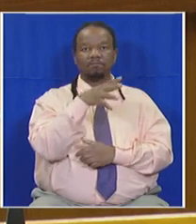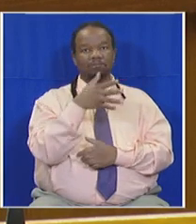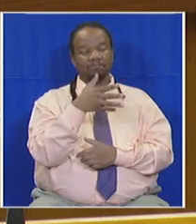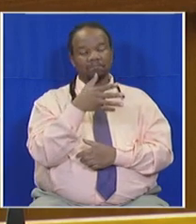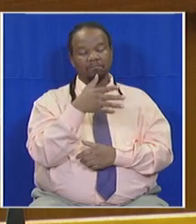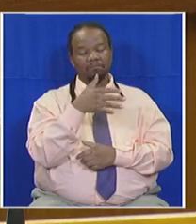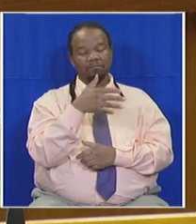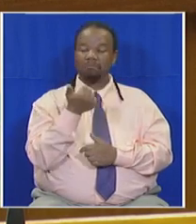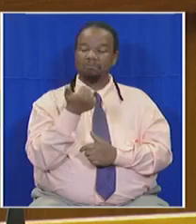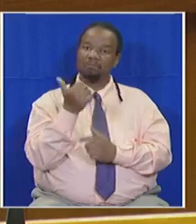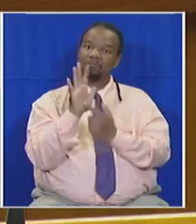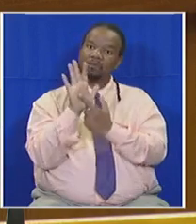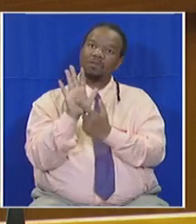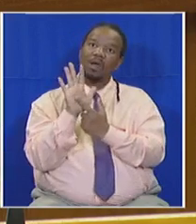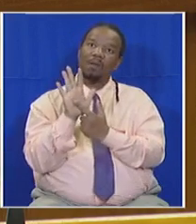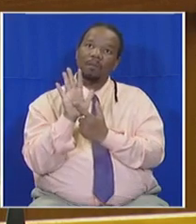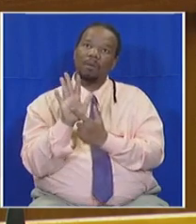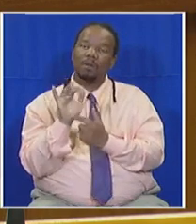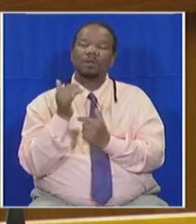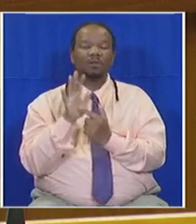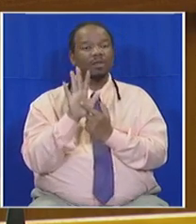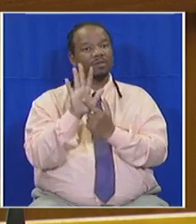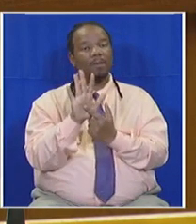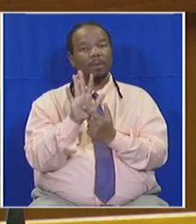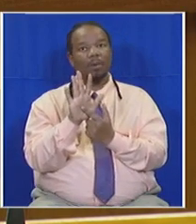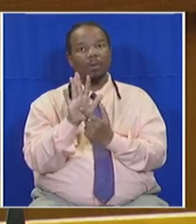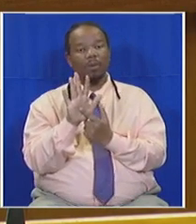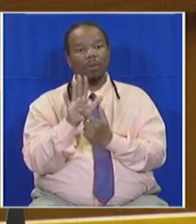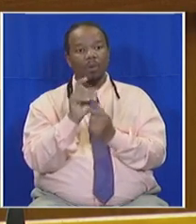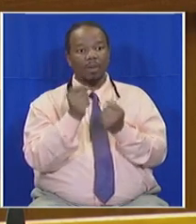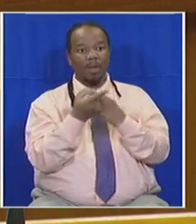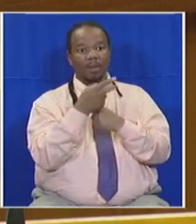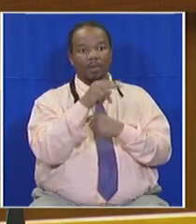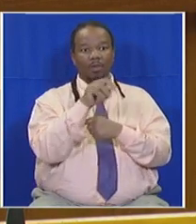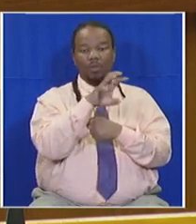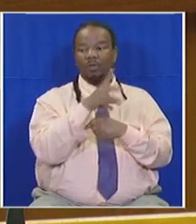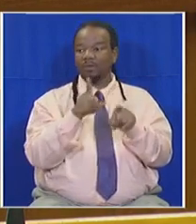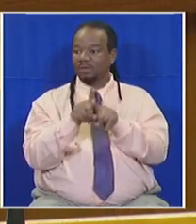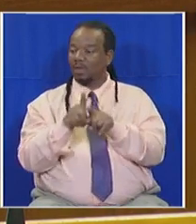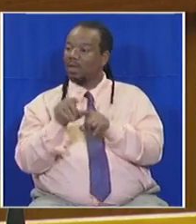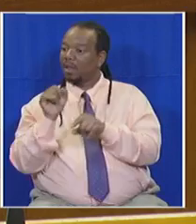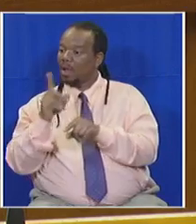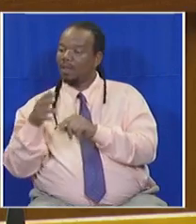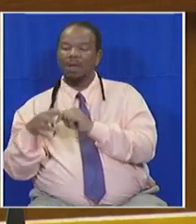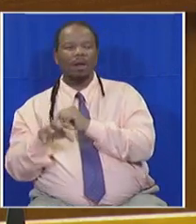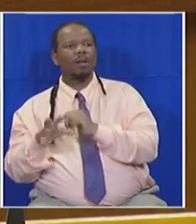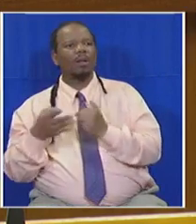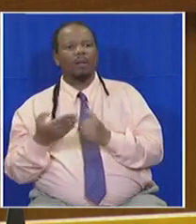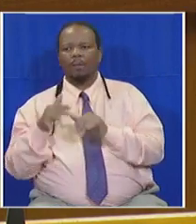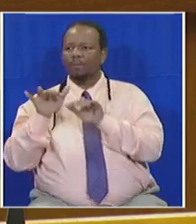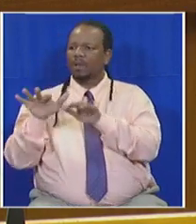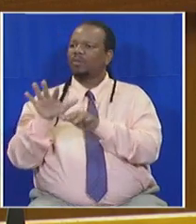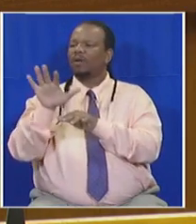permeates. What happens there permeates the entire country. South Africans were shocked at